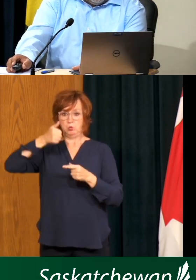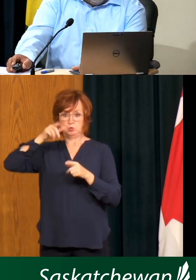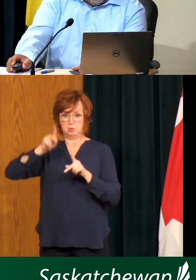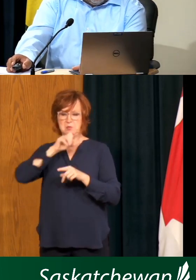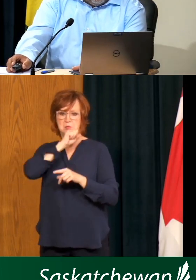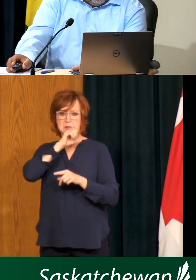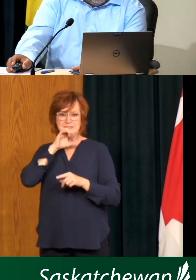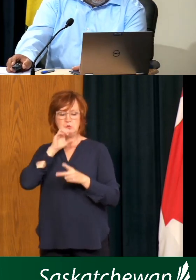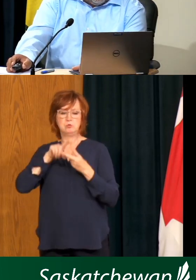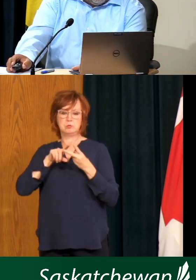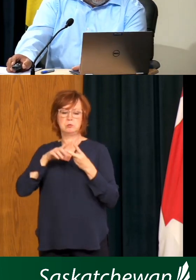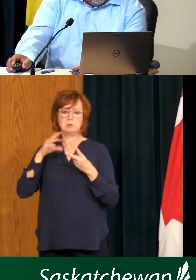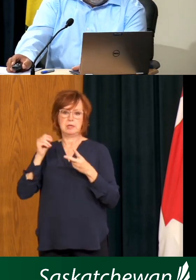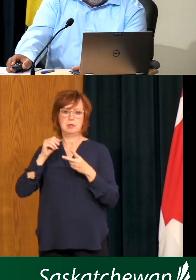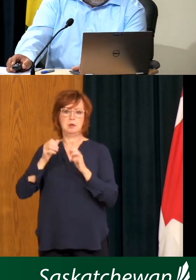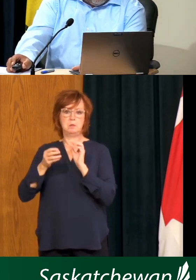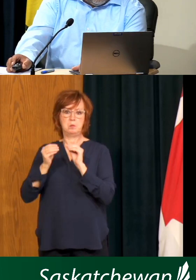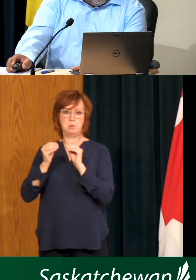And then finally,